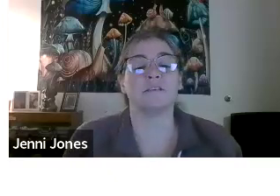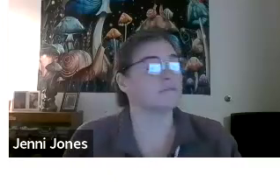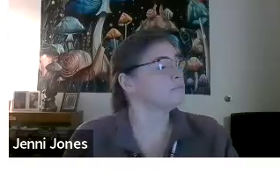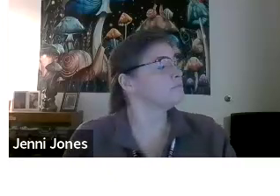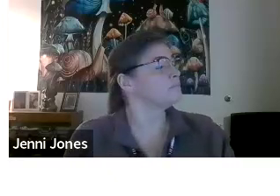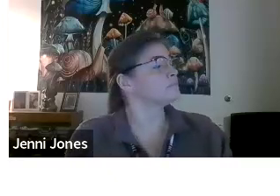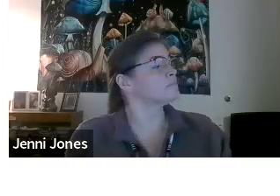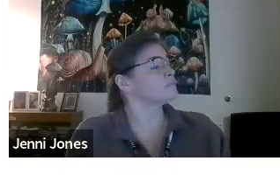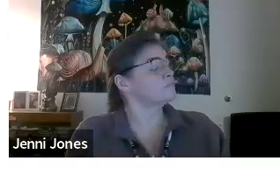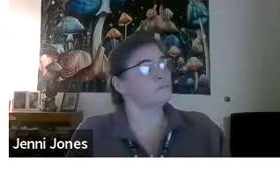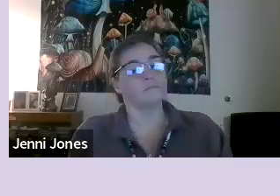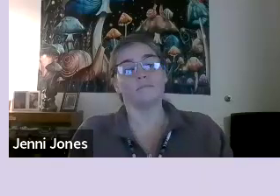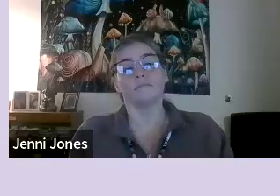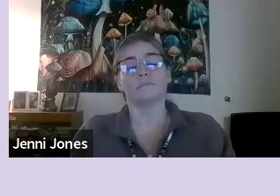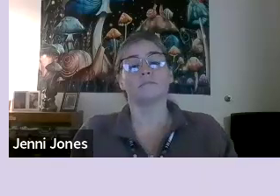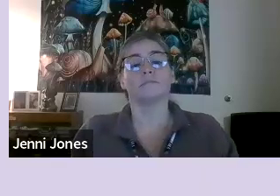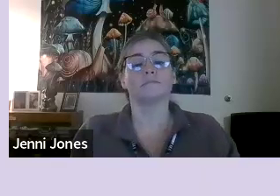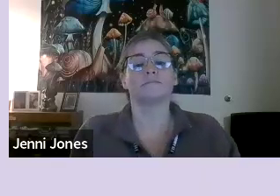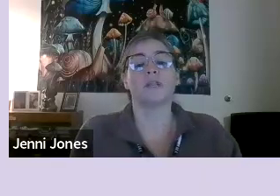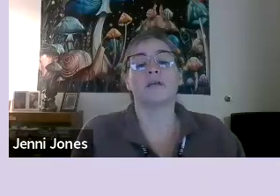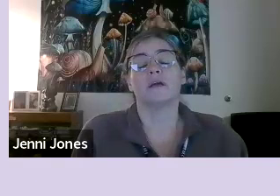Next slide, please.